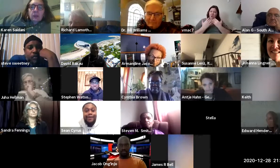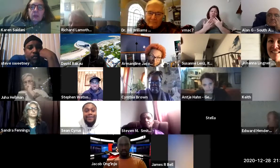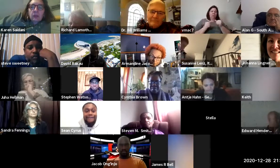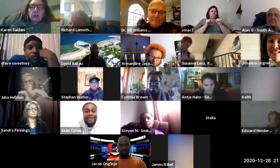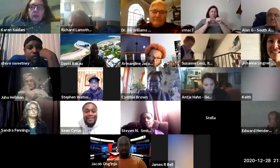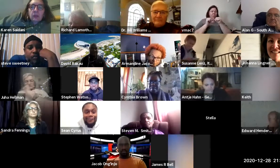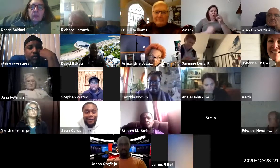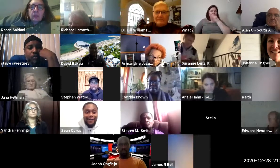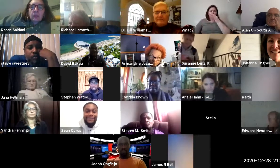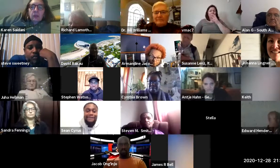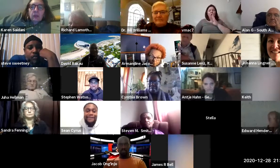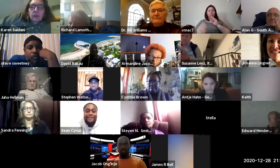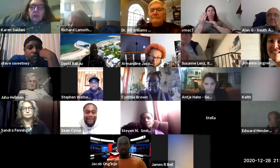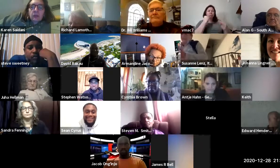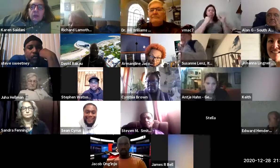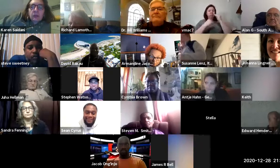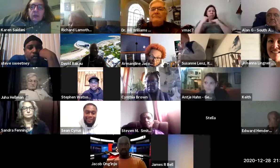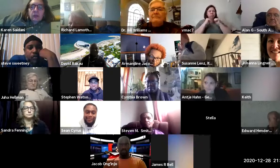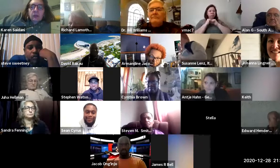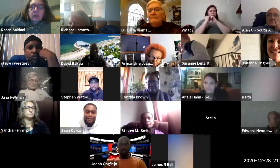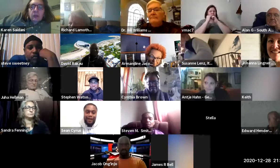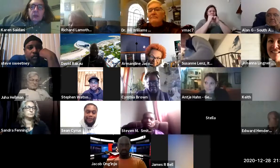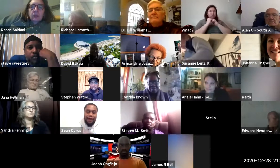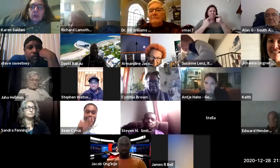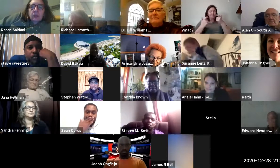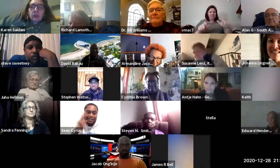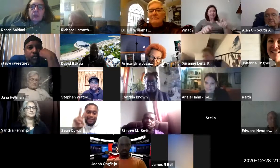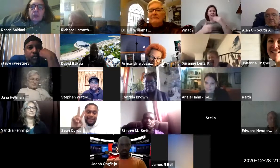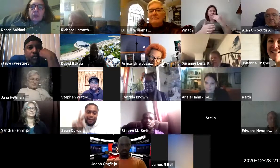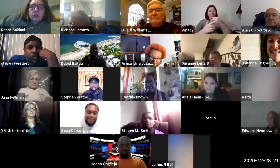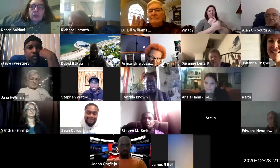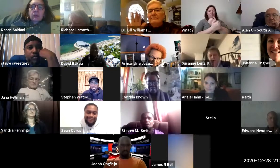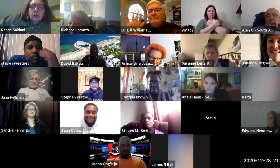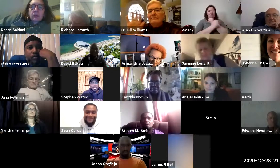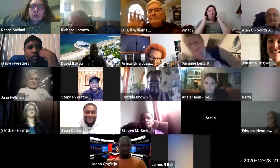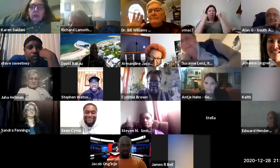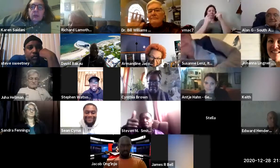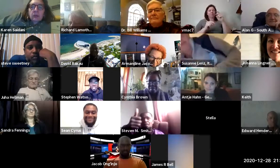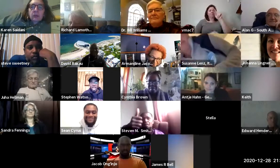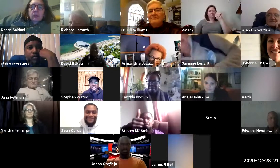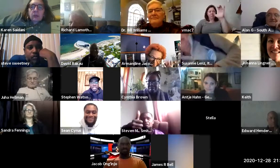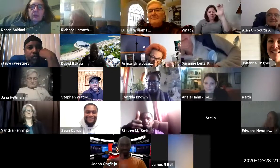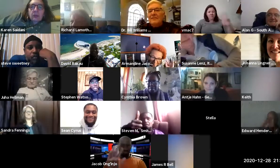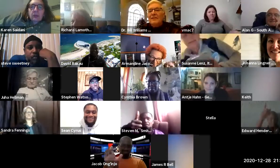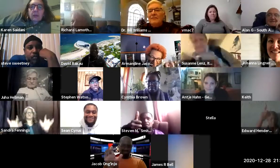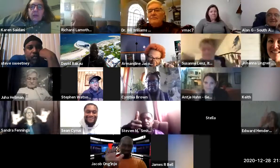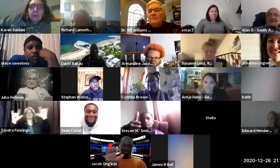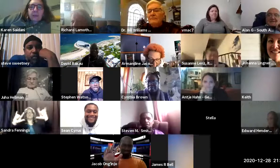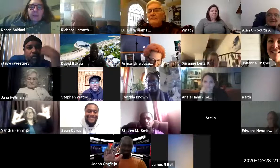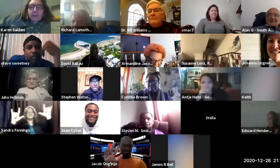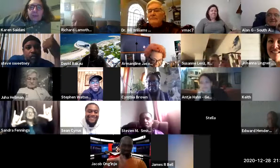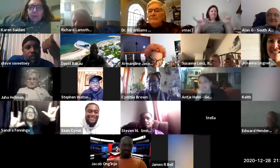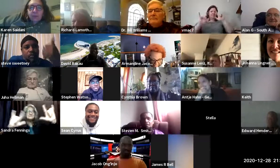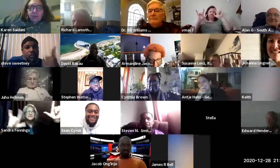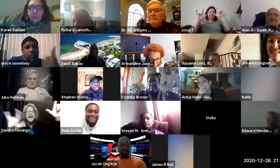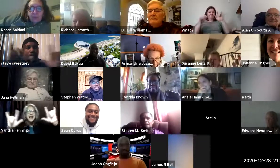are about to feast, and we're about to feast big time, people. So love y'all. Take care. Thank Hey, you, Sean, I Sean. just want to jump on